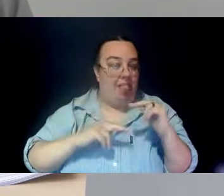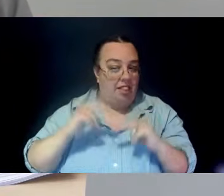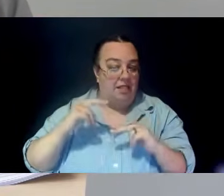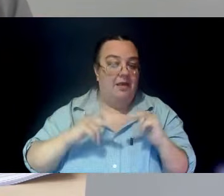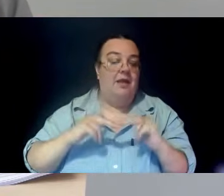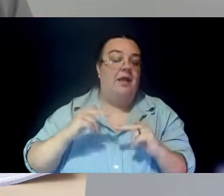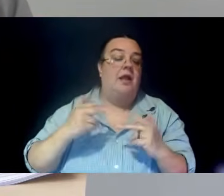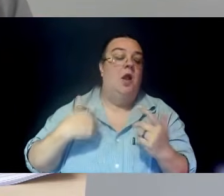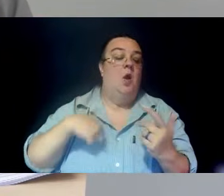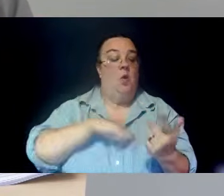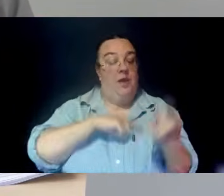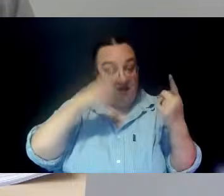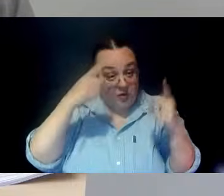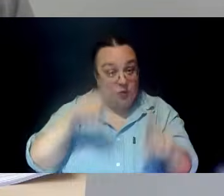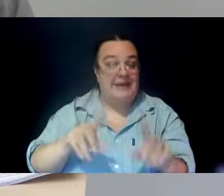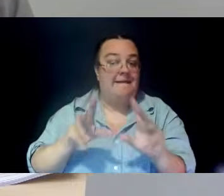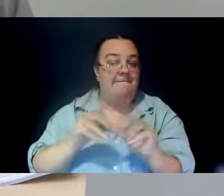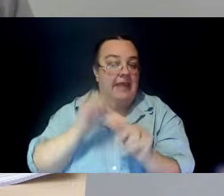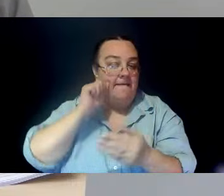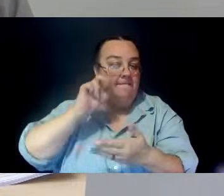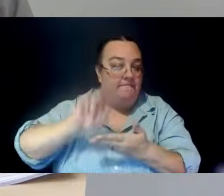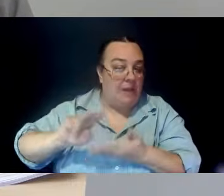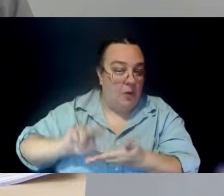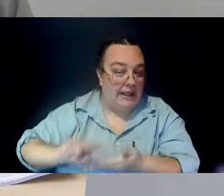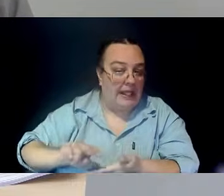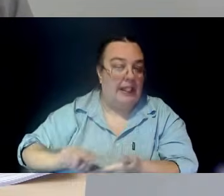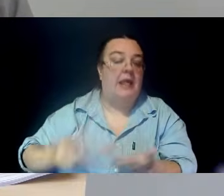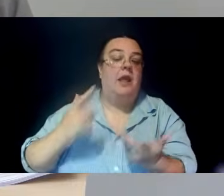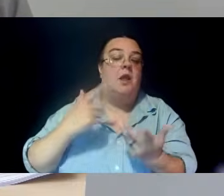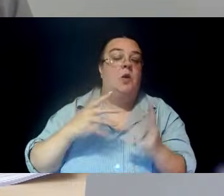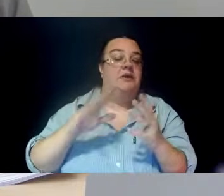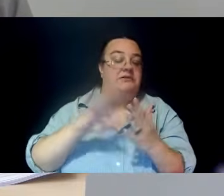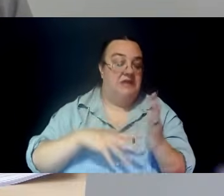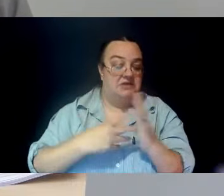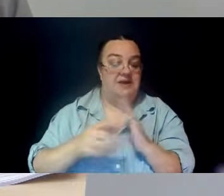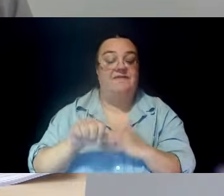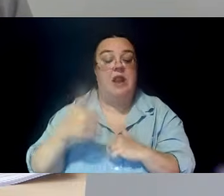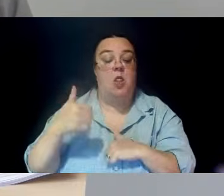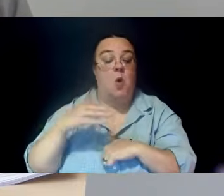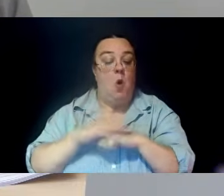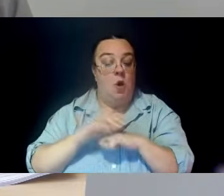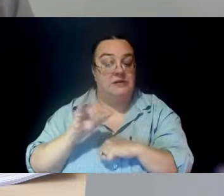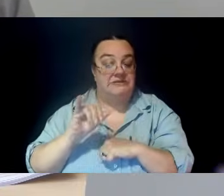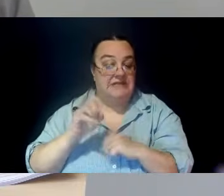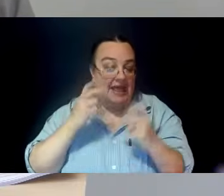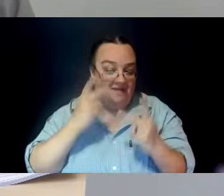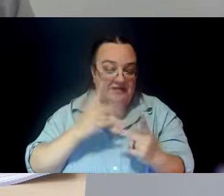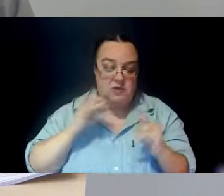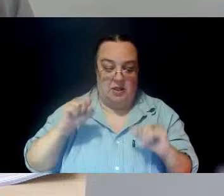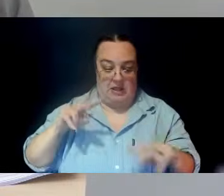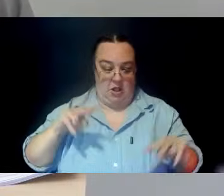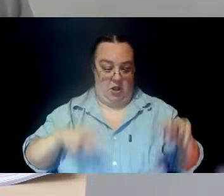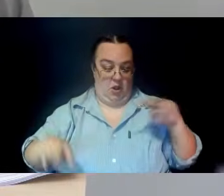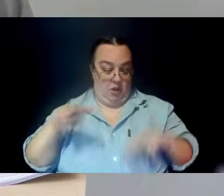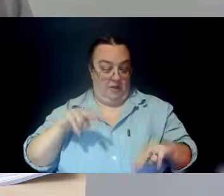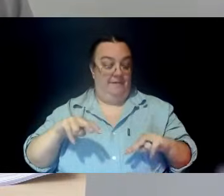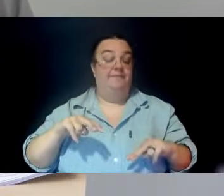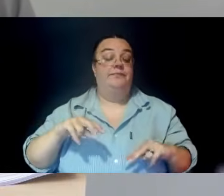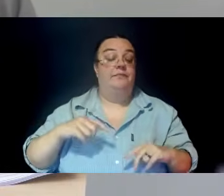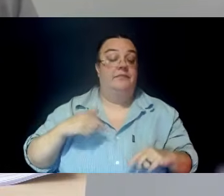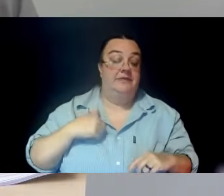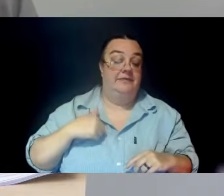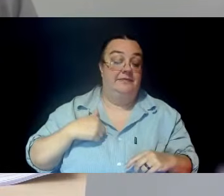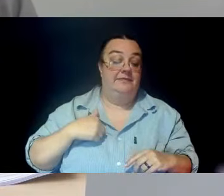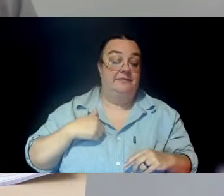We've agreed to meet bi-weekly. We're scheduling another on-site visit so that they can take a look at it. What I specifically asked